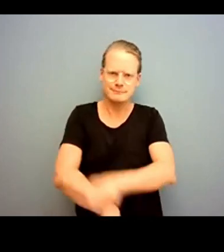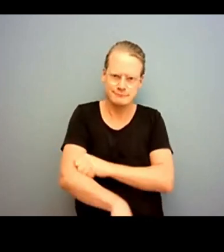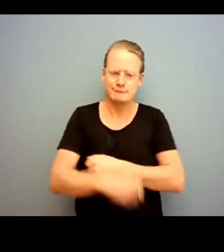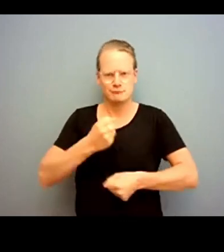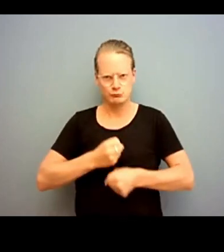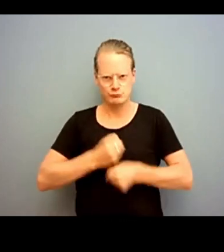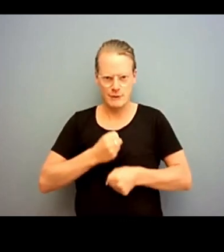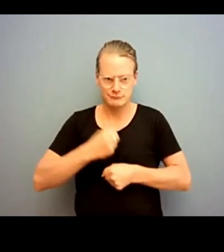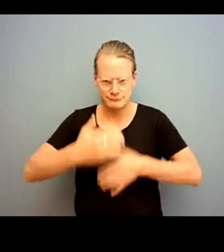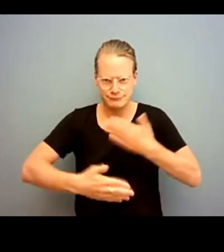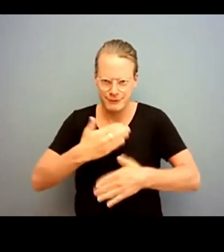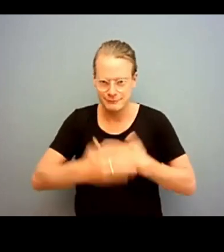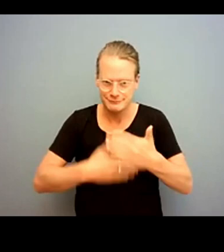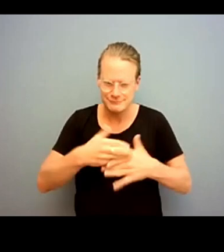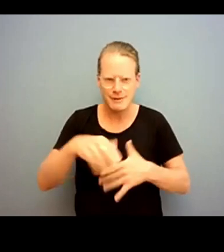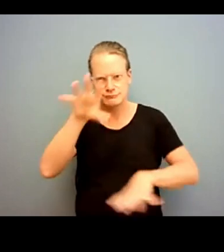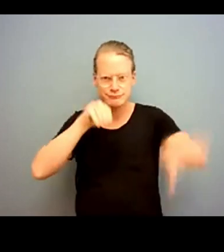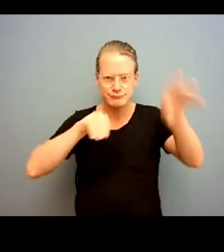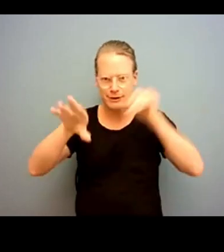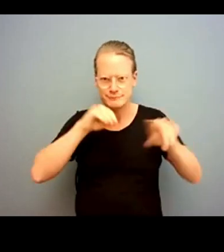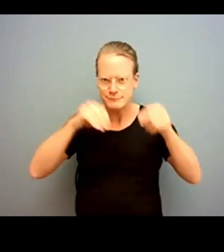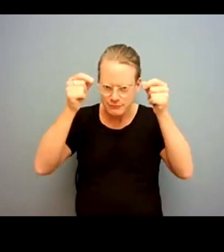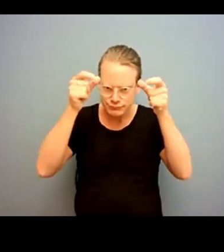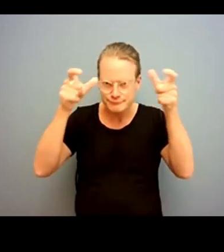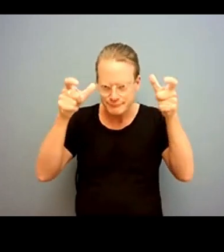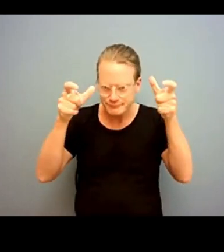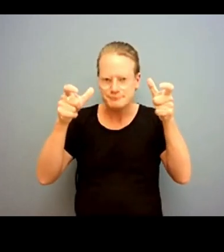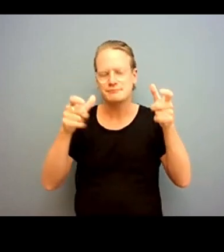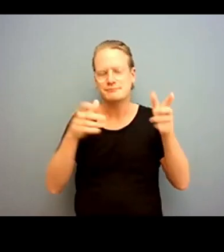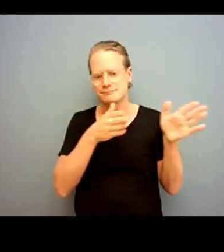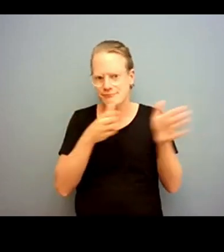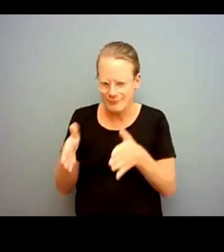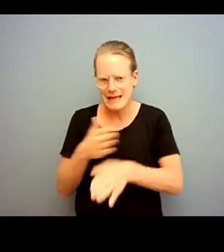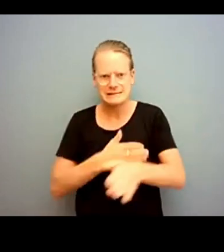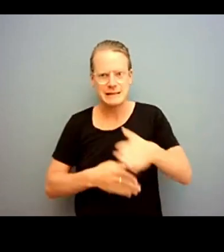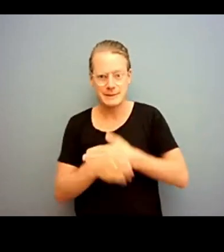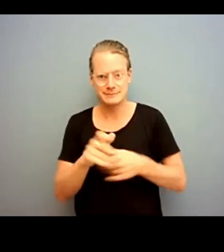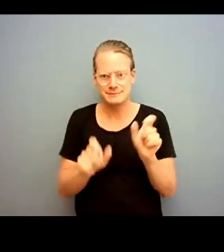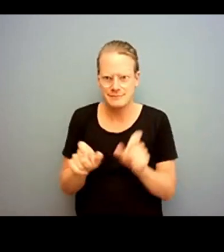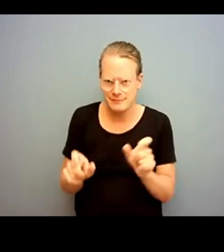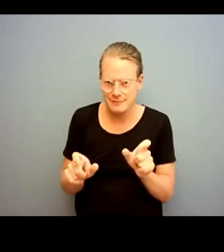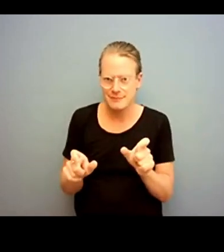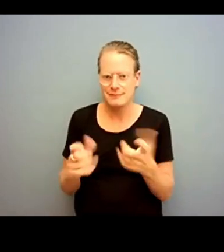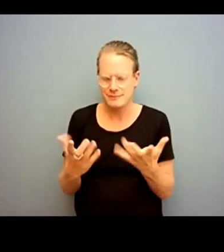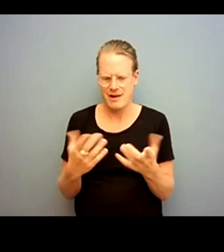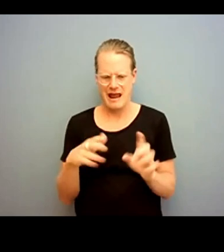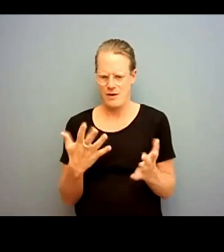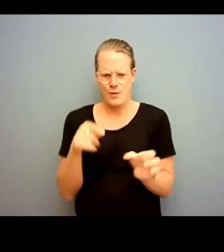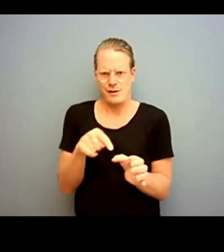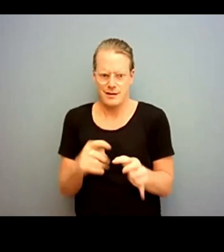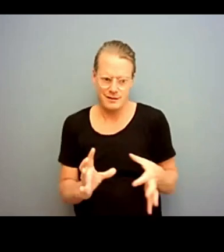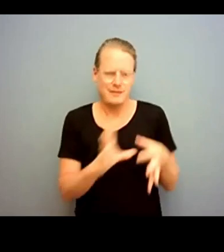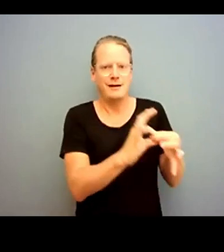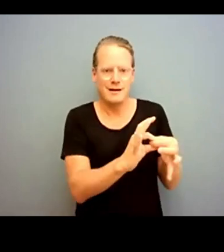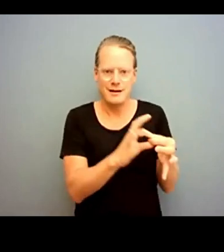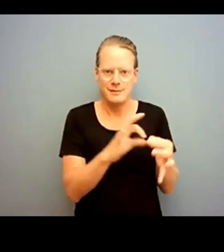disability, including dementia, intersect with the rights of Indigenous persons. So welcome